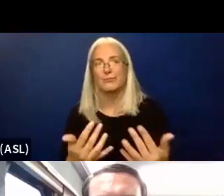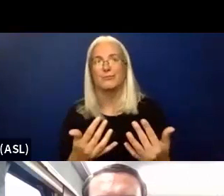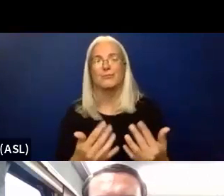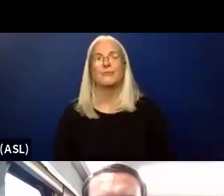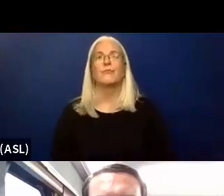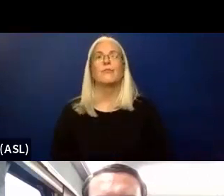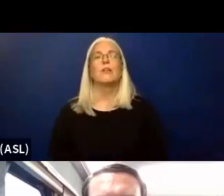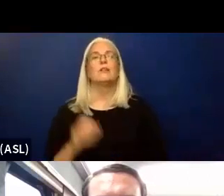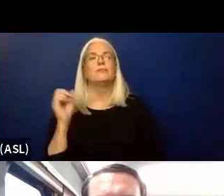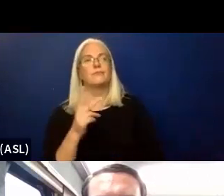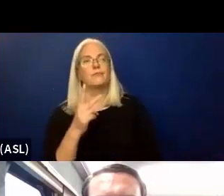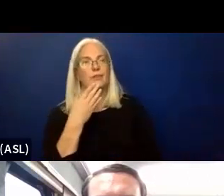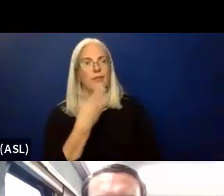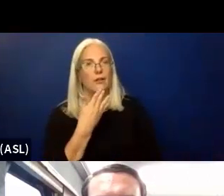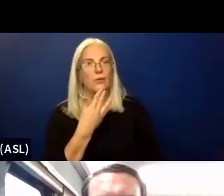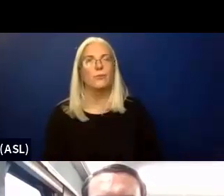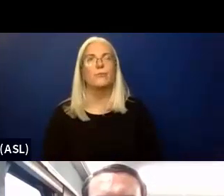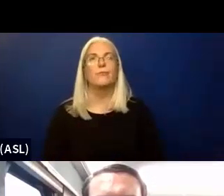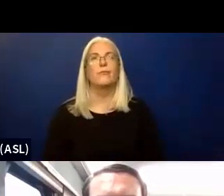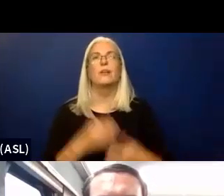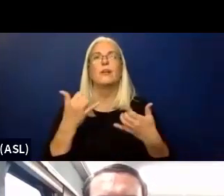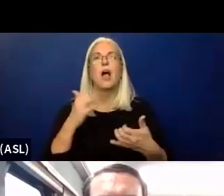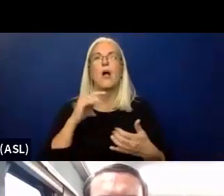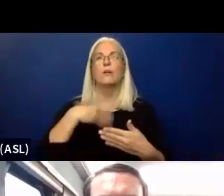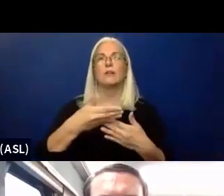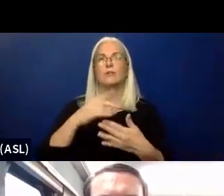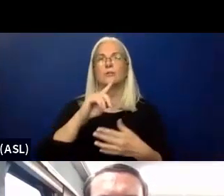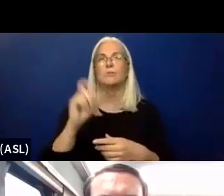Great. Thank you, Carrie. Let's go to Will Schmidt.